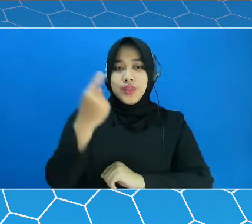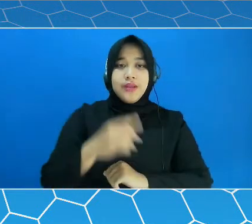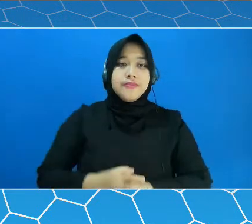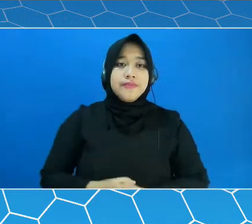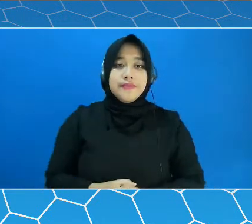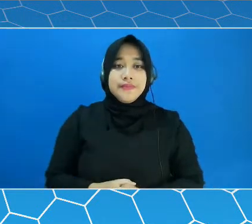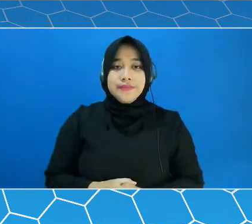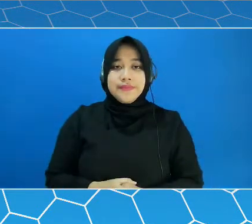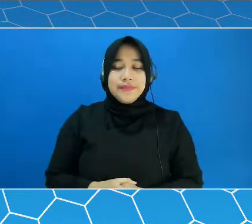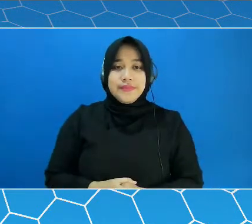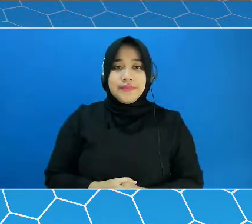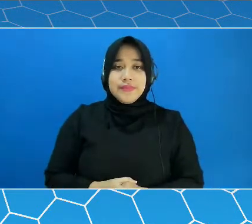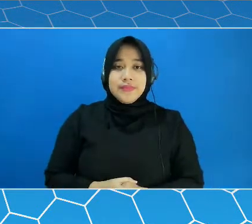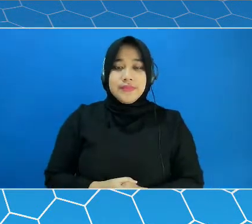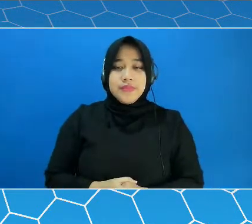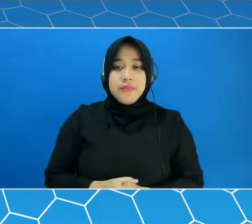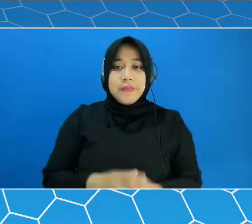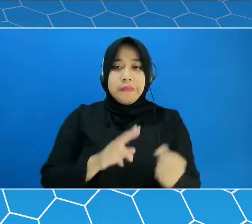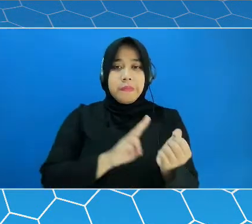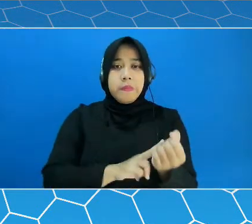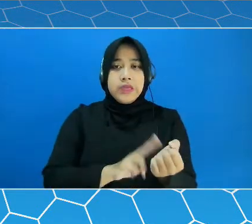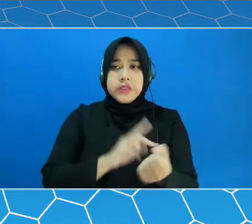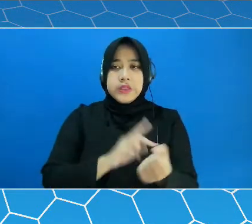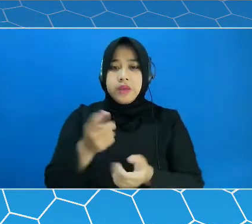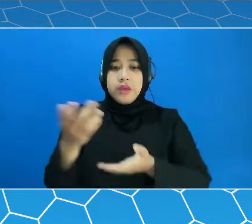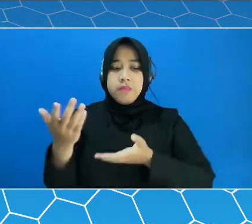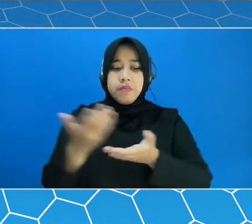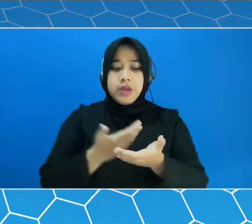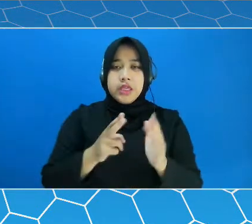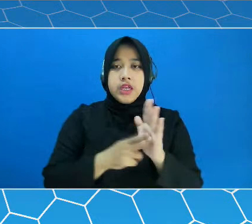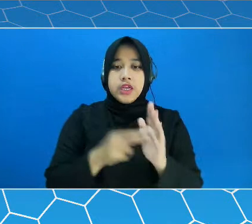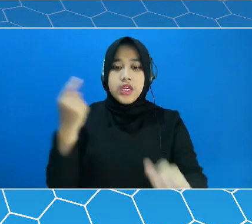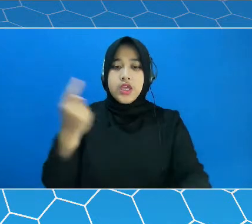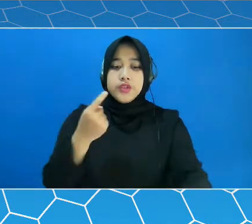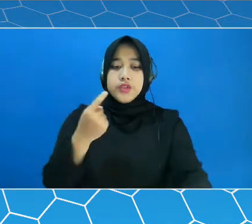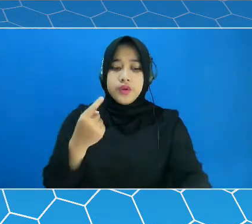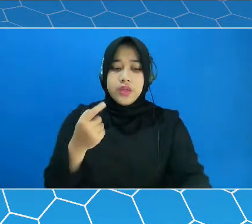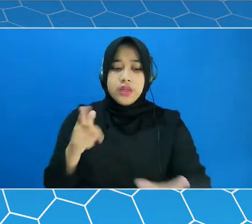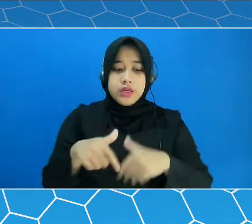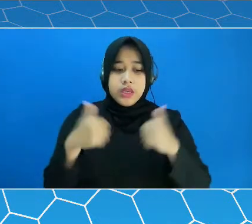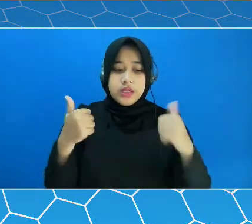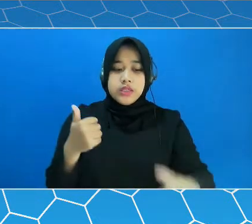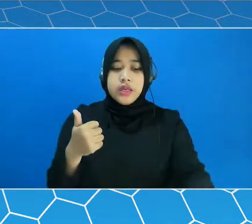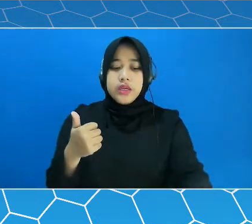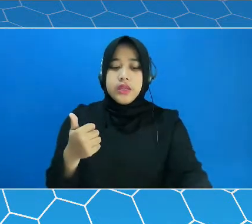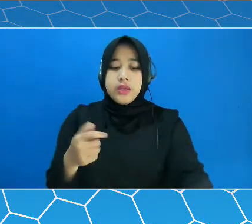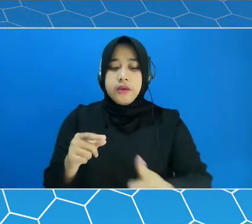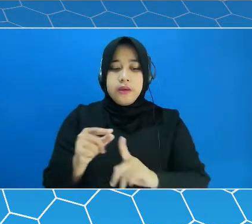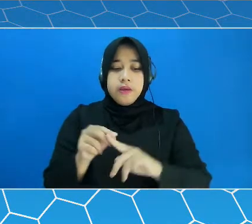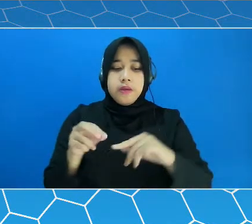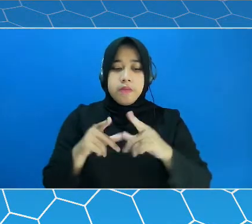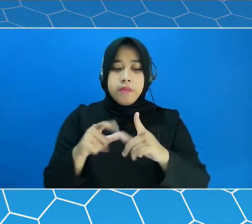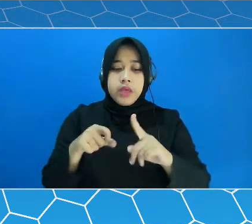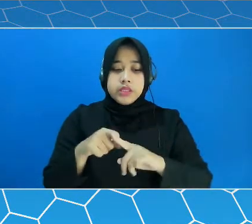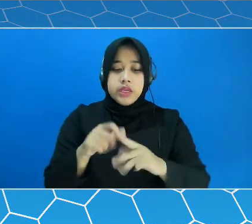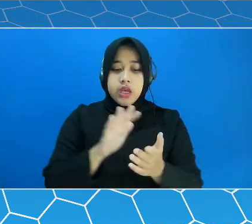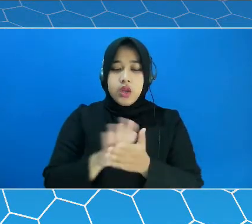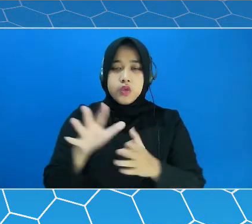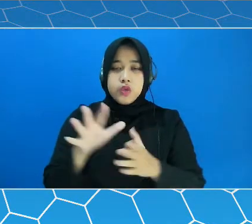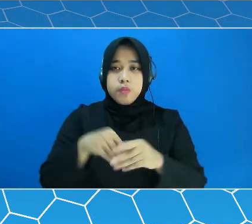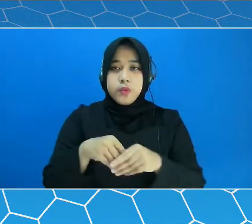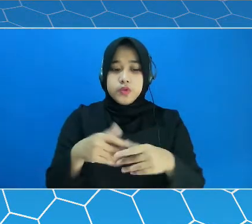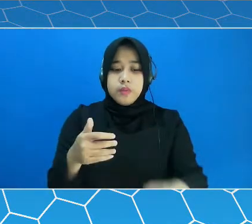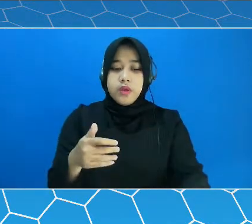National Health Service, and it is obviously comes from the tax. So we entered a new world last year in March, as we've all been